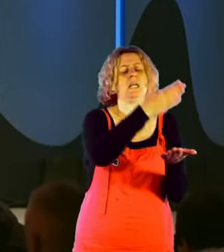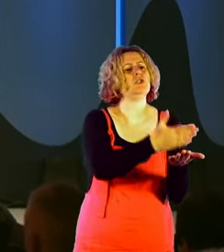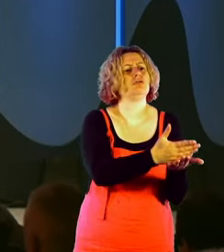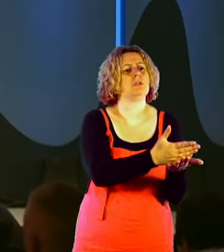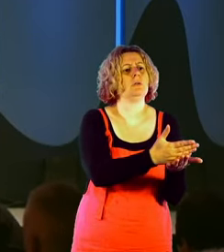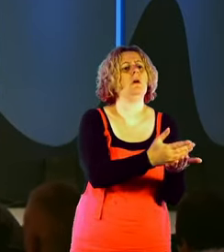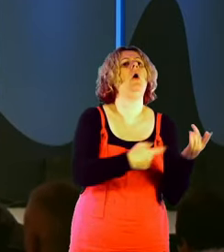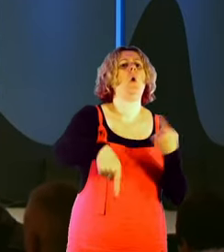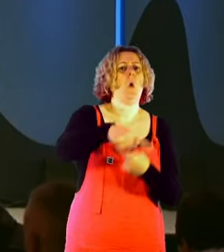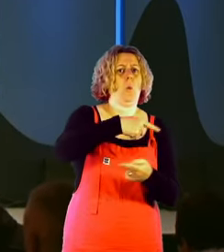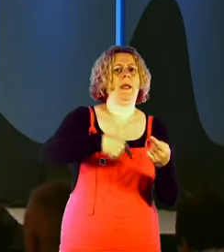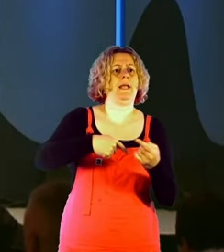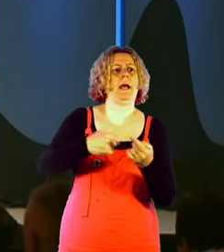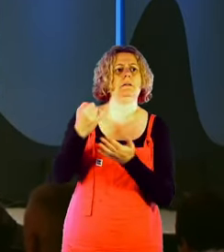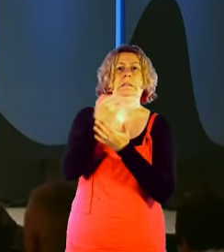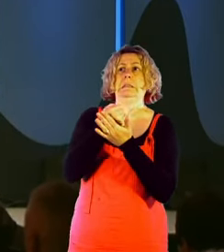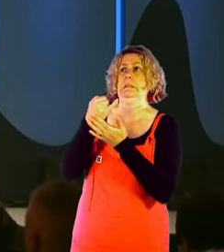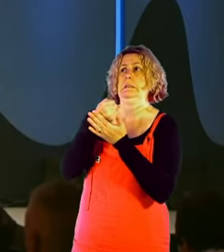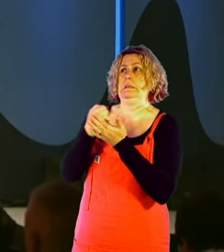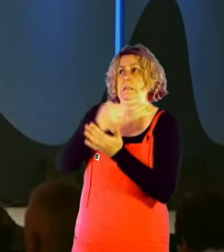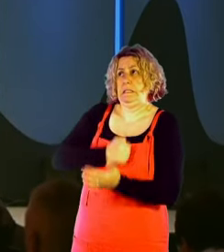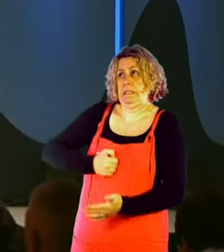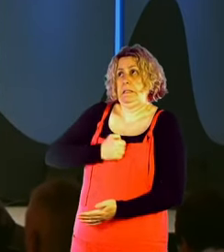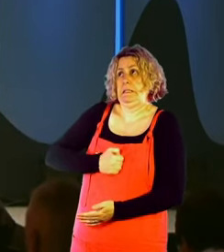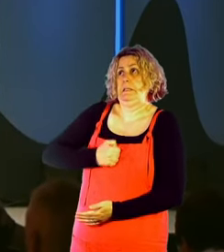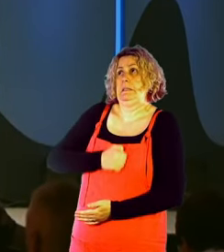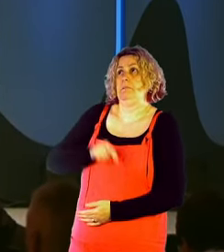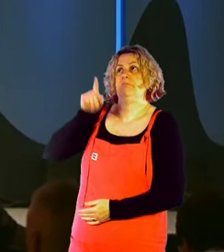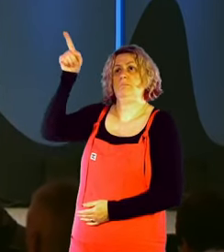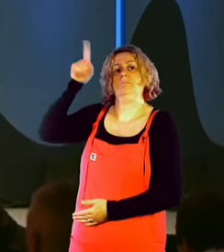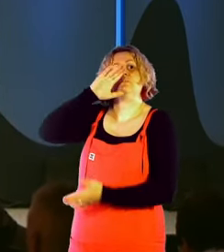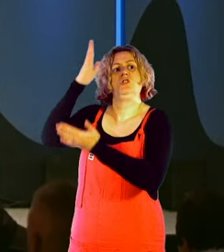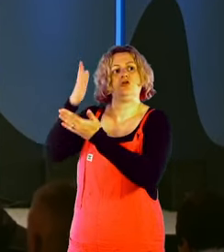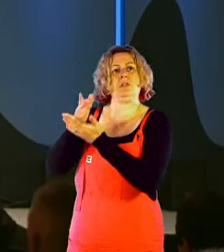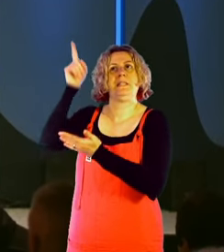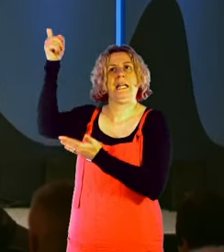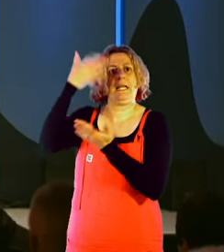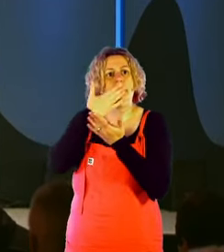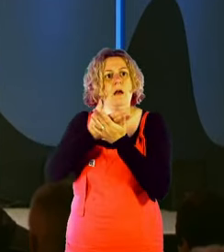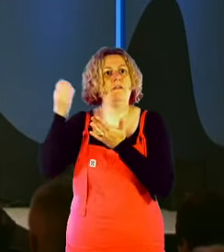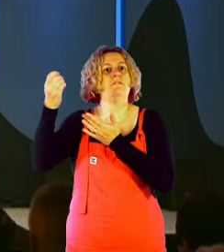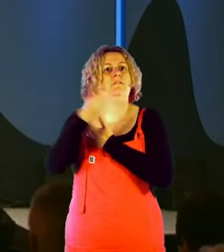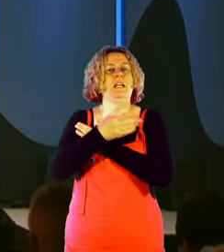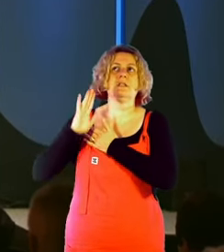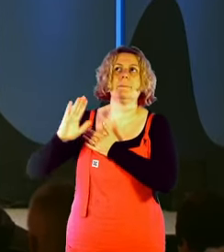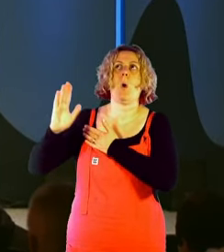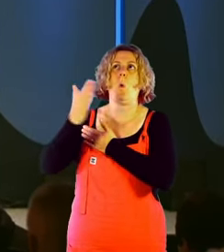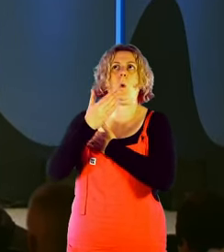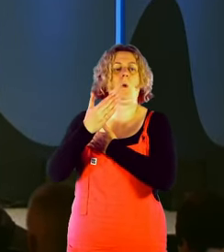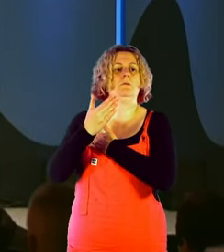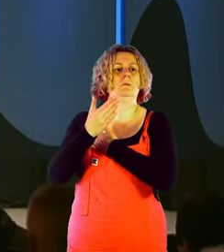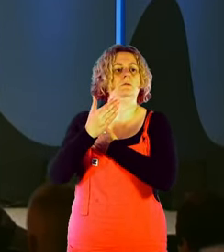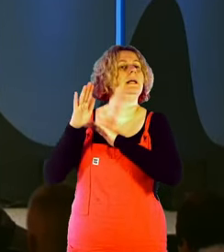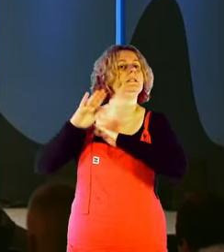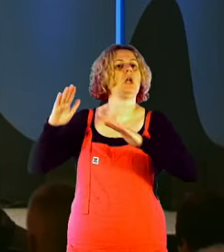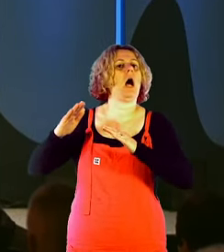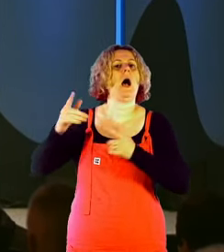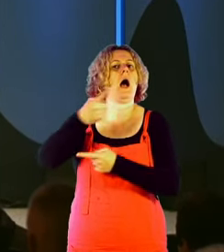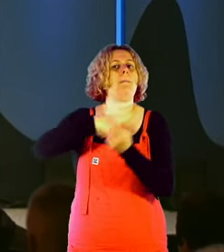haven't noticed, and we trust that he forgives all of those. It's not about our salvation status, but I think it can